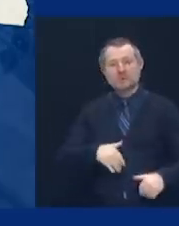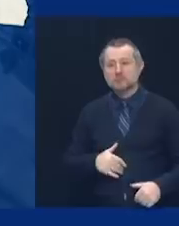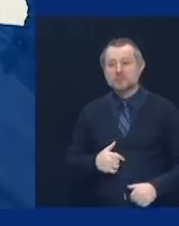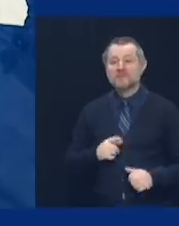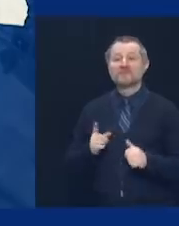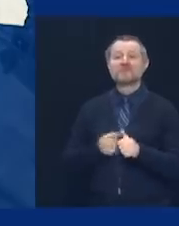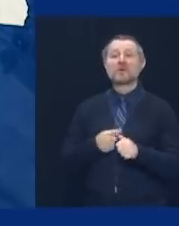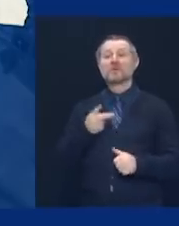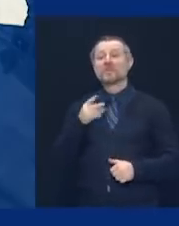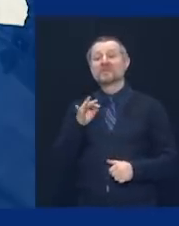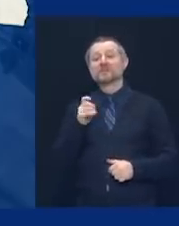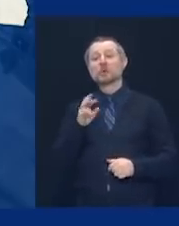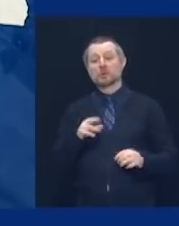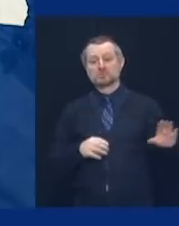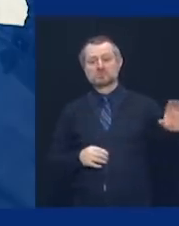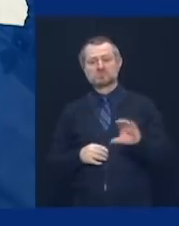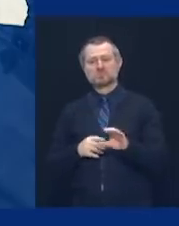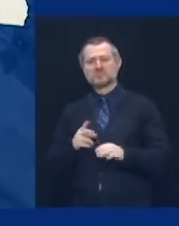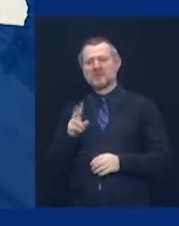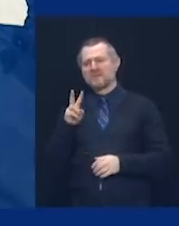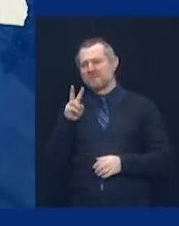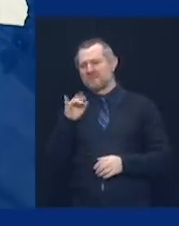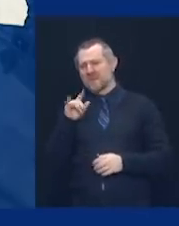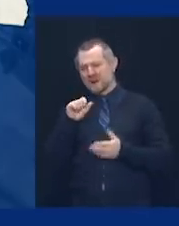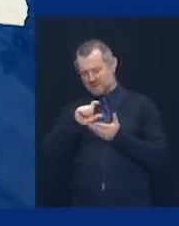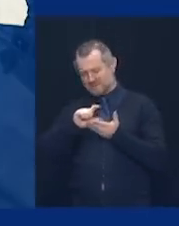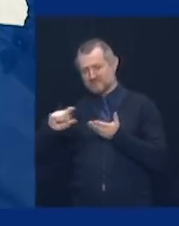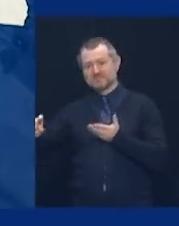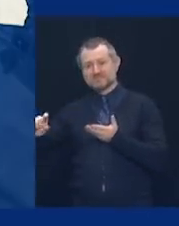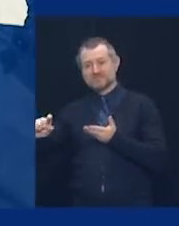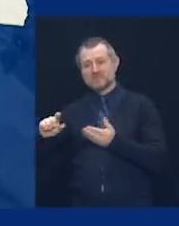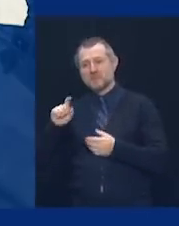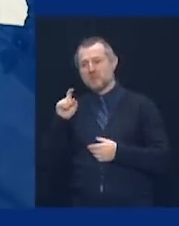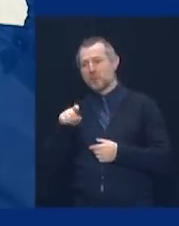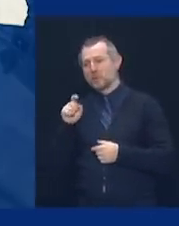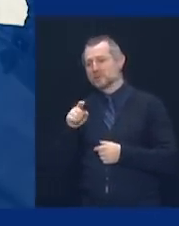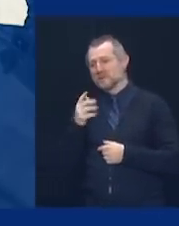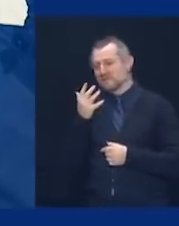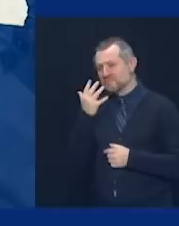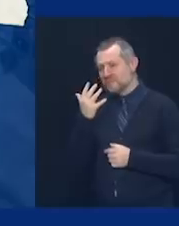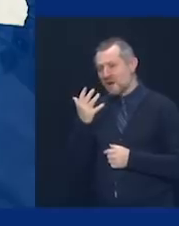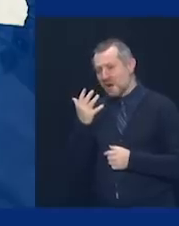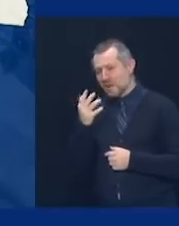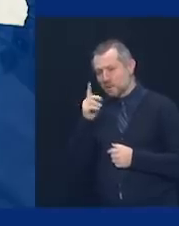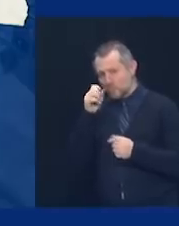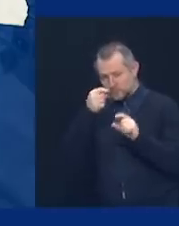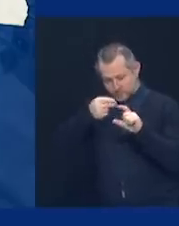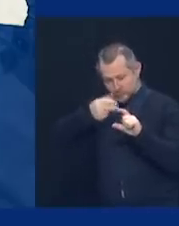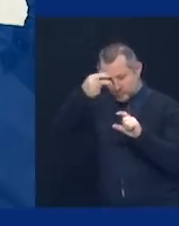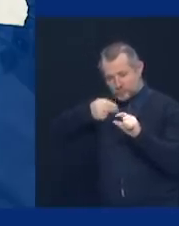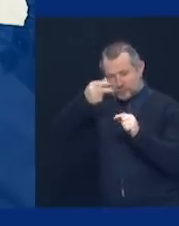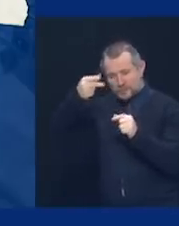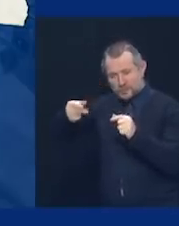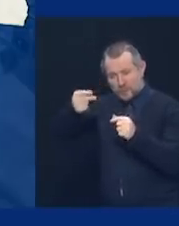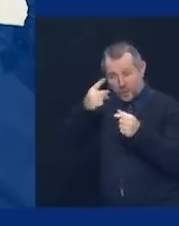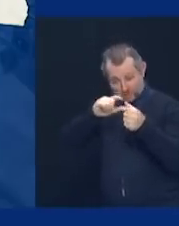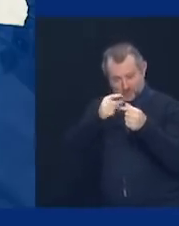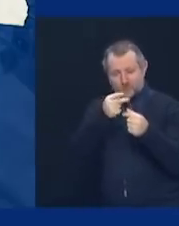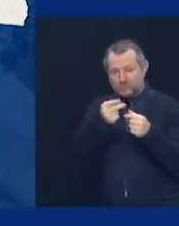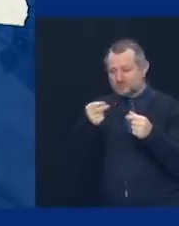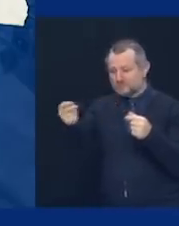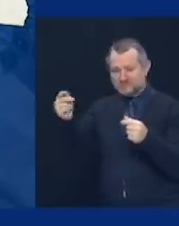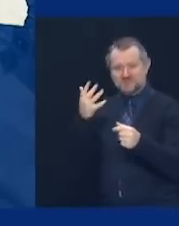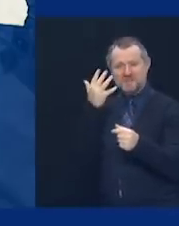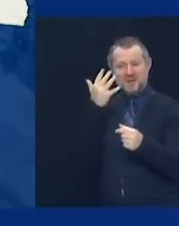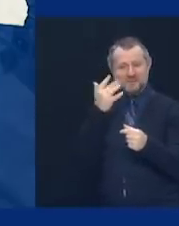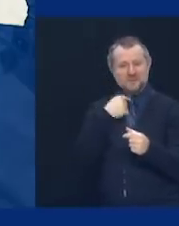vials were supposed to have 5 doses in them. If you remember when I showed you the Pfizer